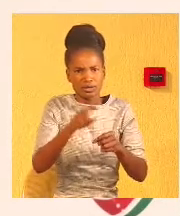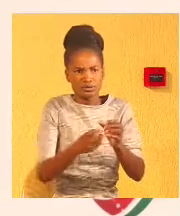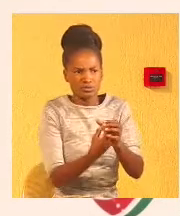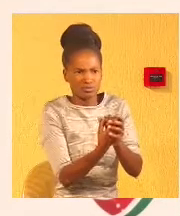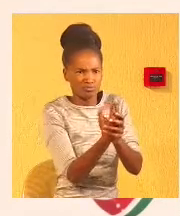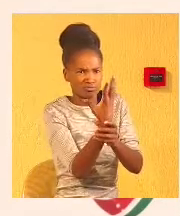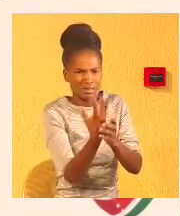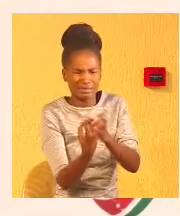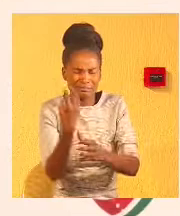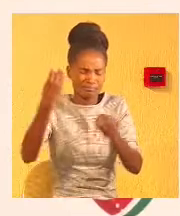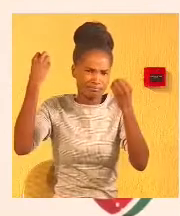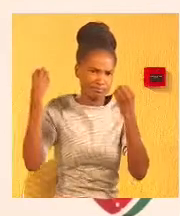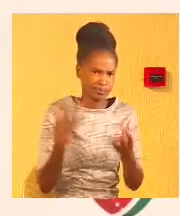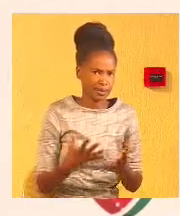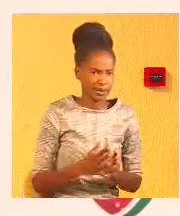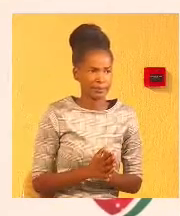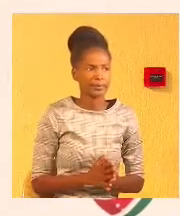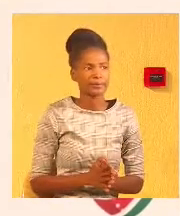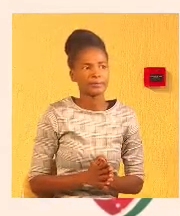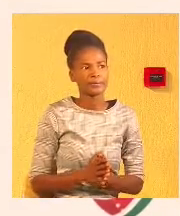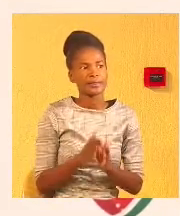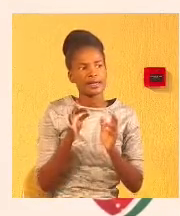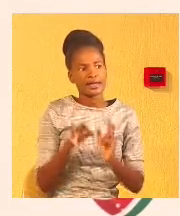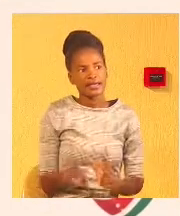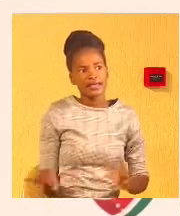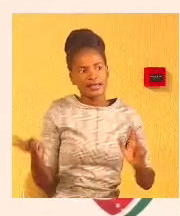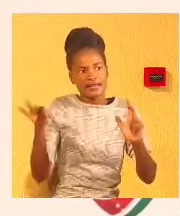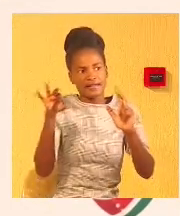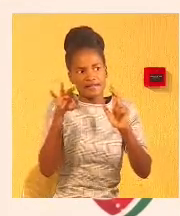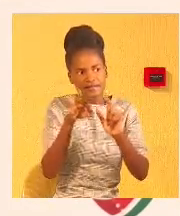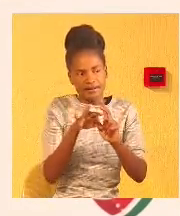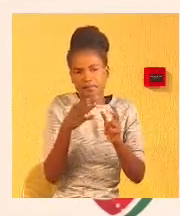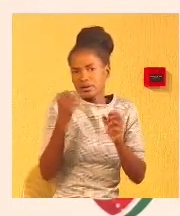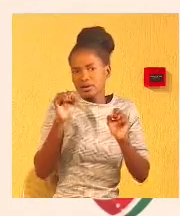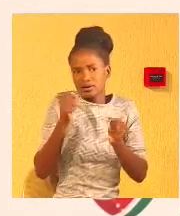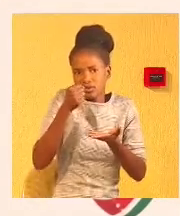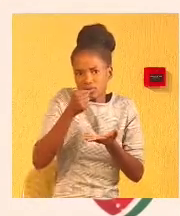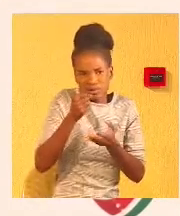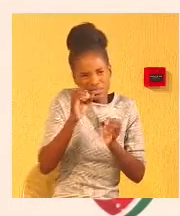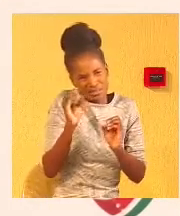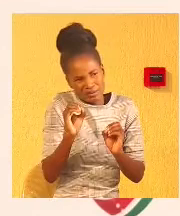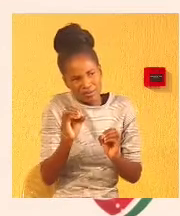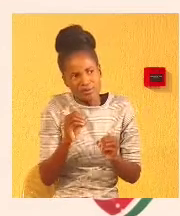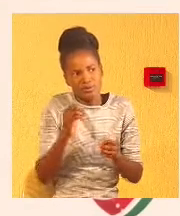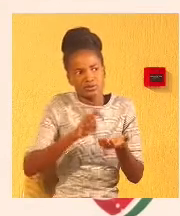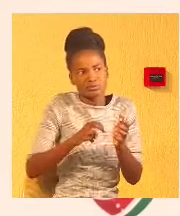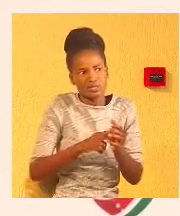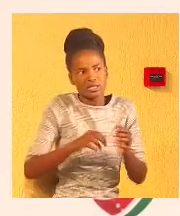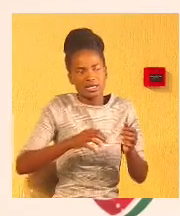didn't have, as communal farmers, we don't have the means of production, so the only thing that we can do is to